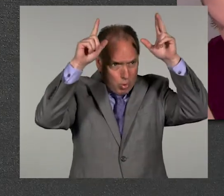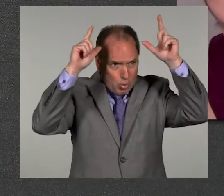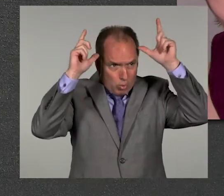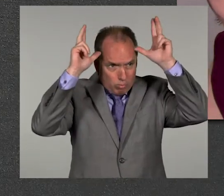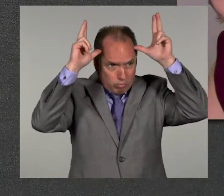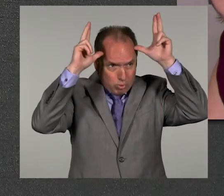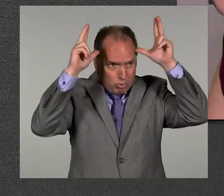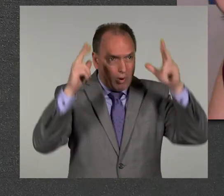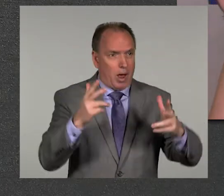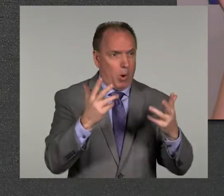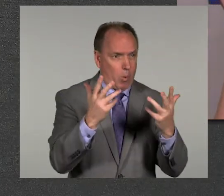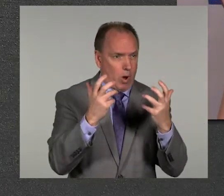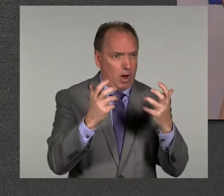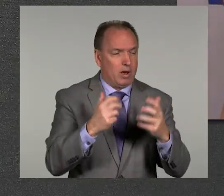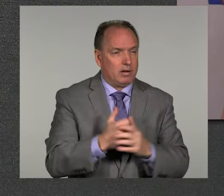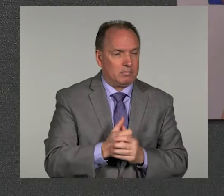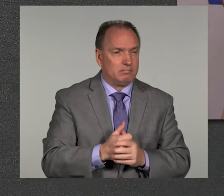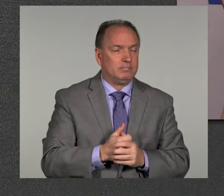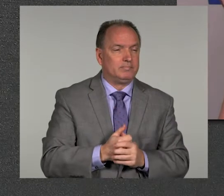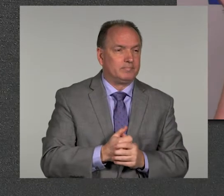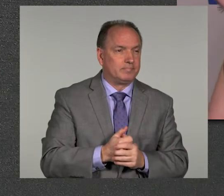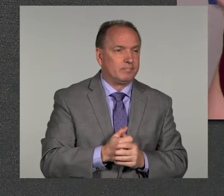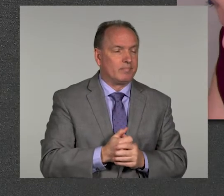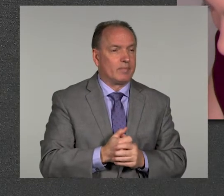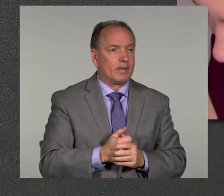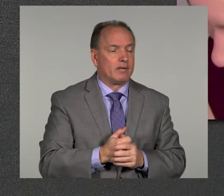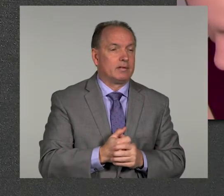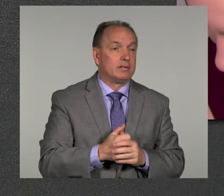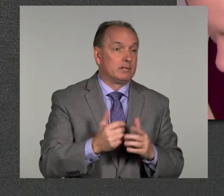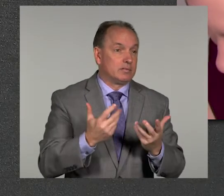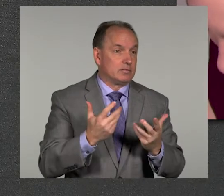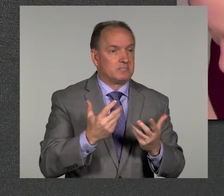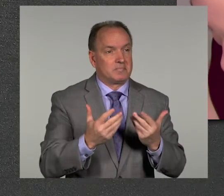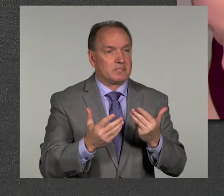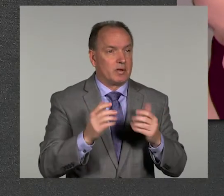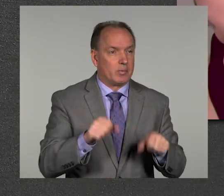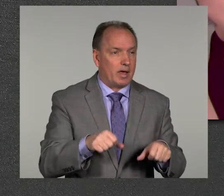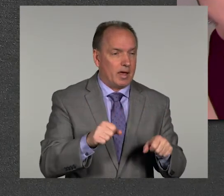ears a little bit bigger. So that way,